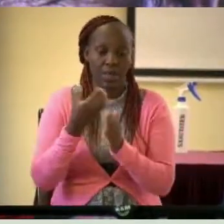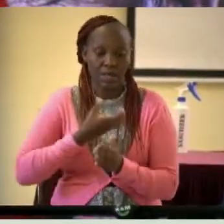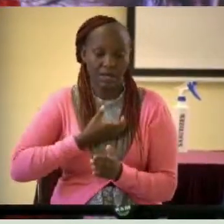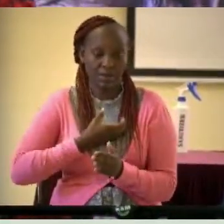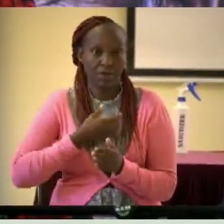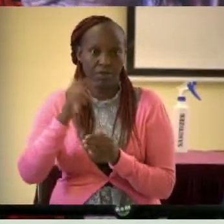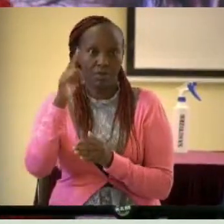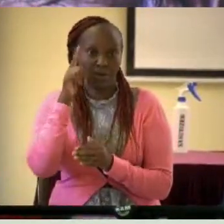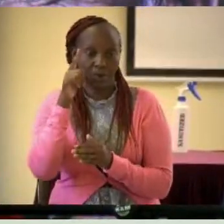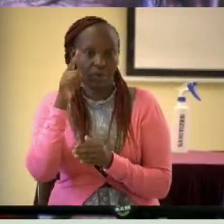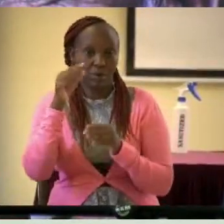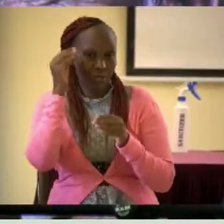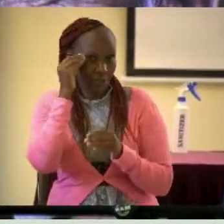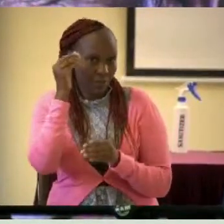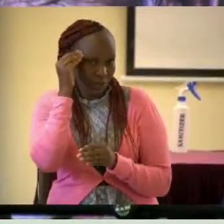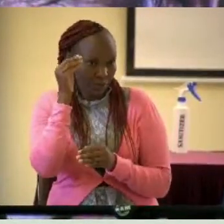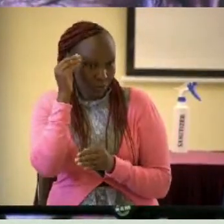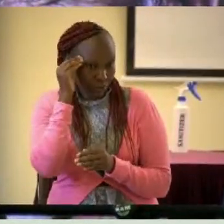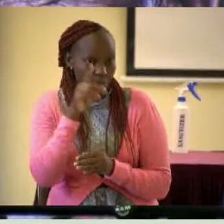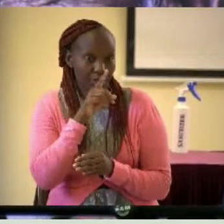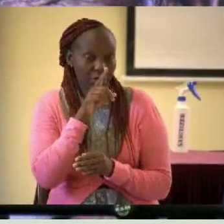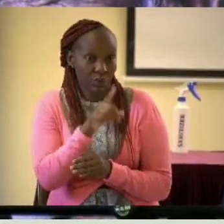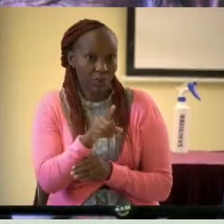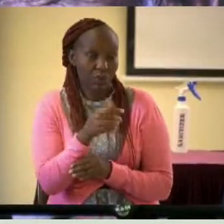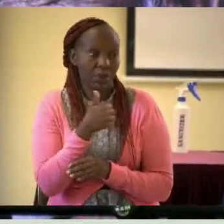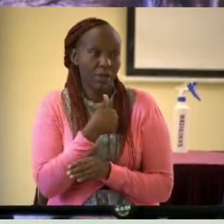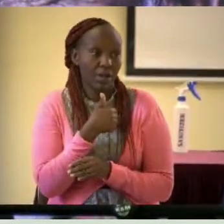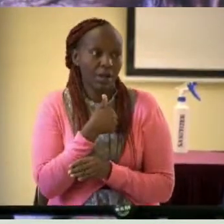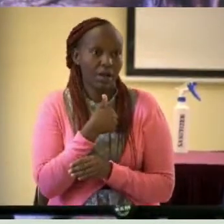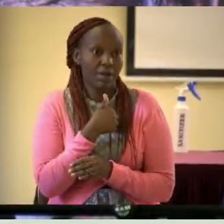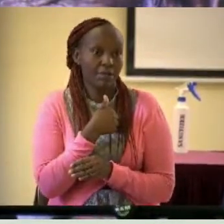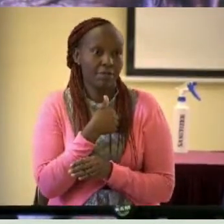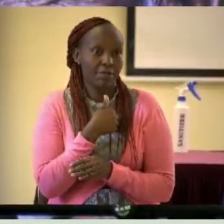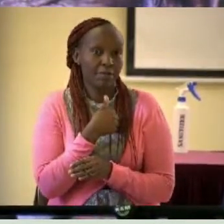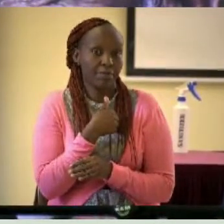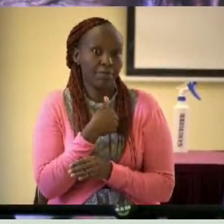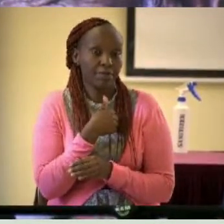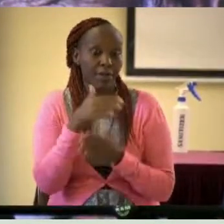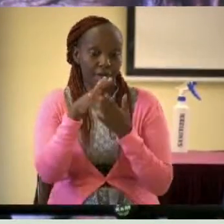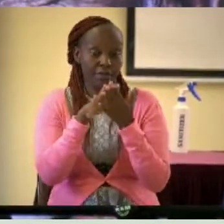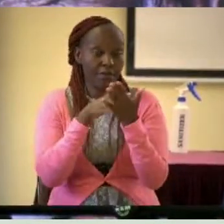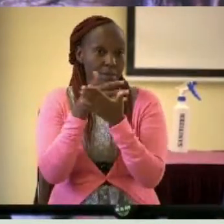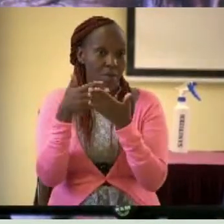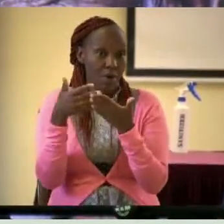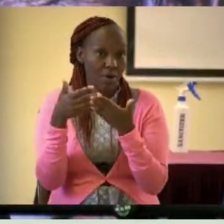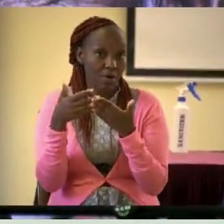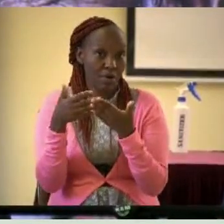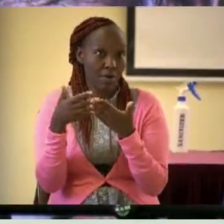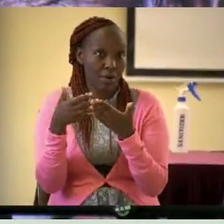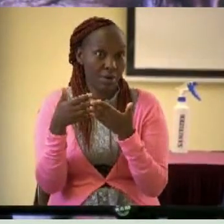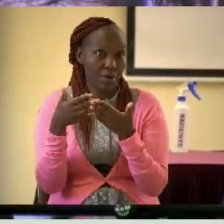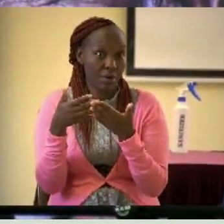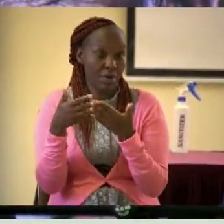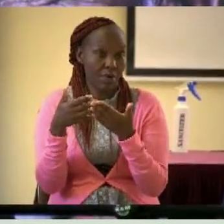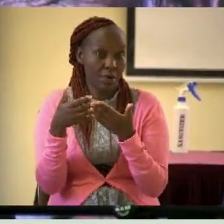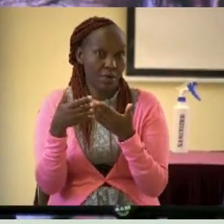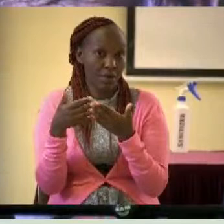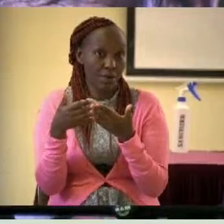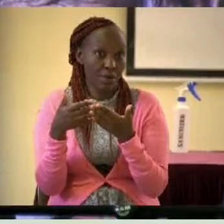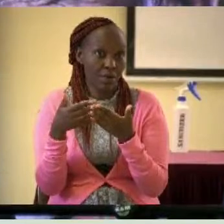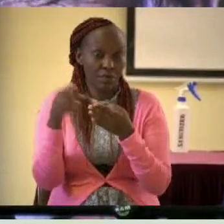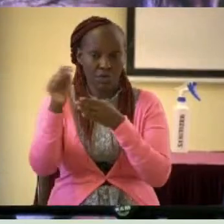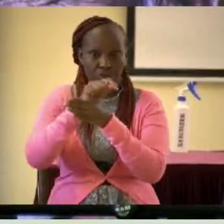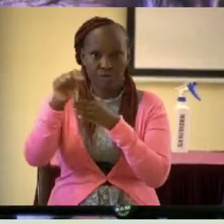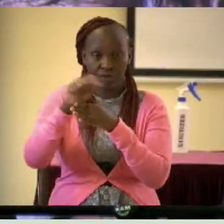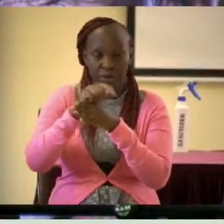Education in ensuring that we have a robust framework for accrediting paralegal